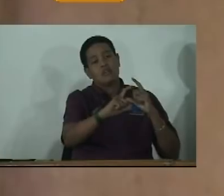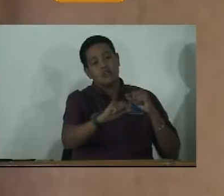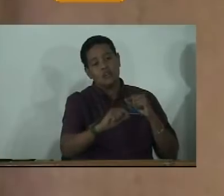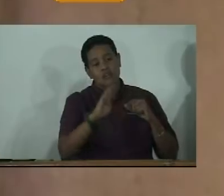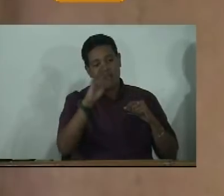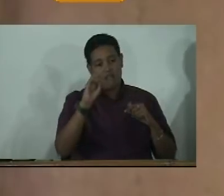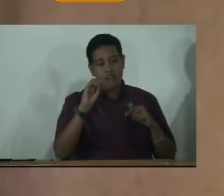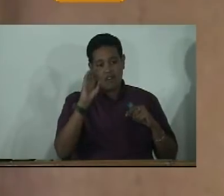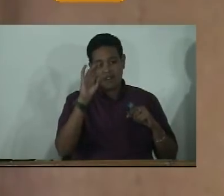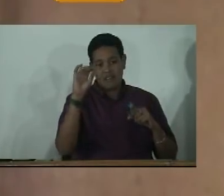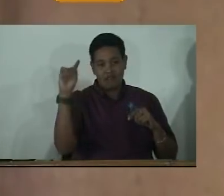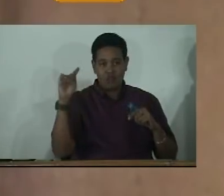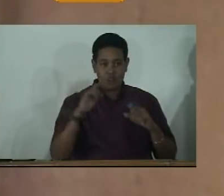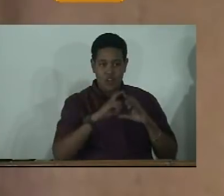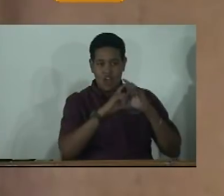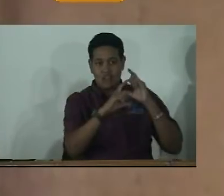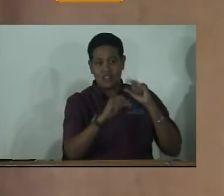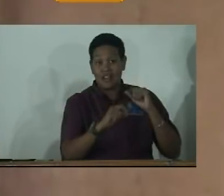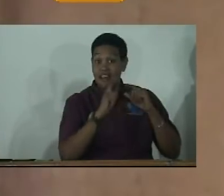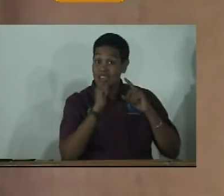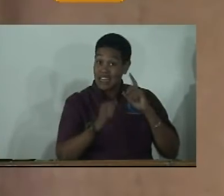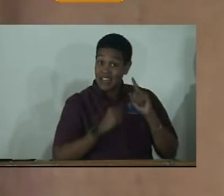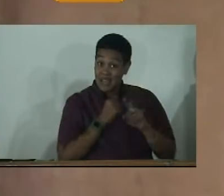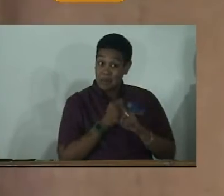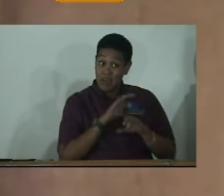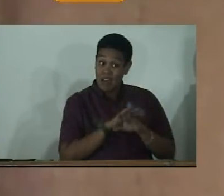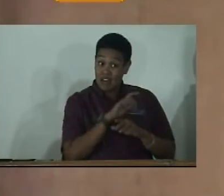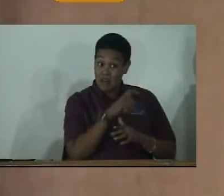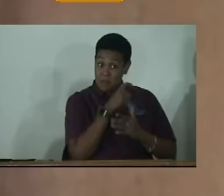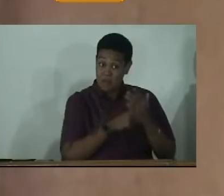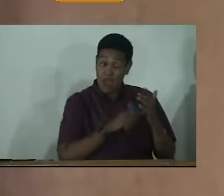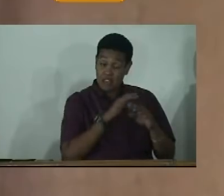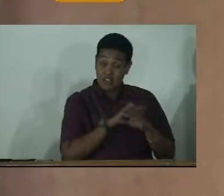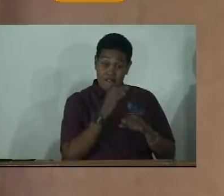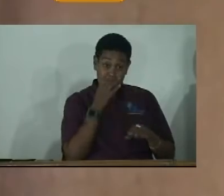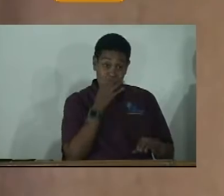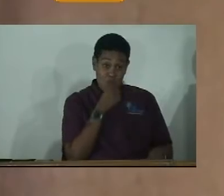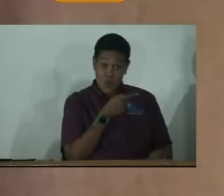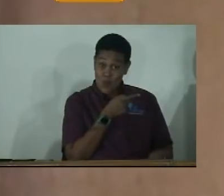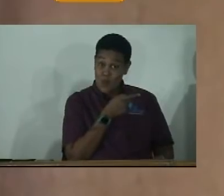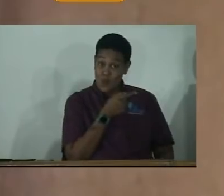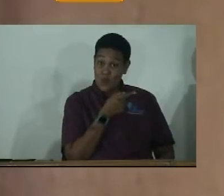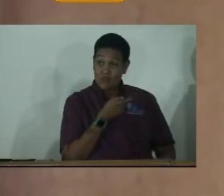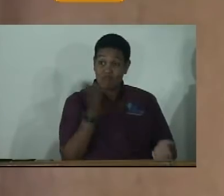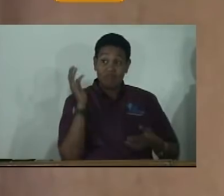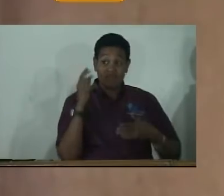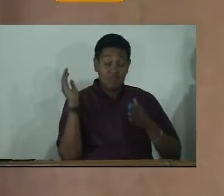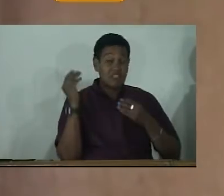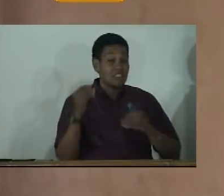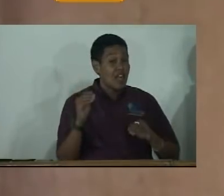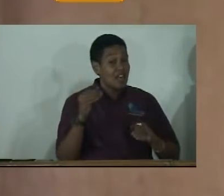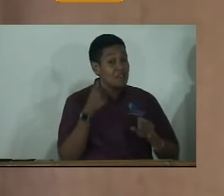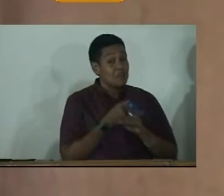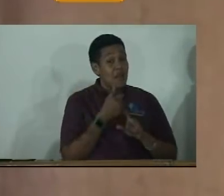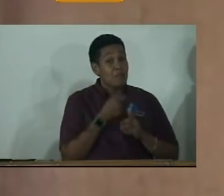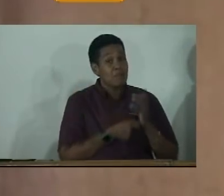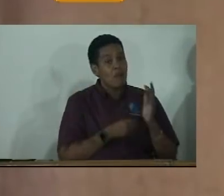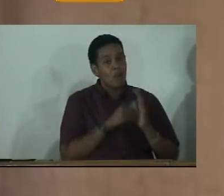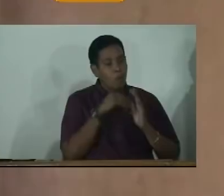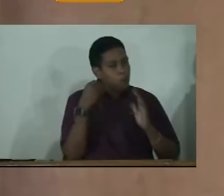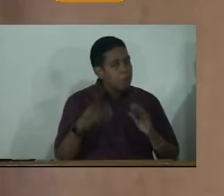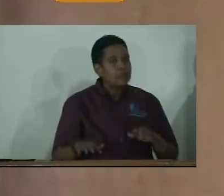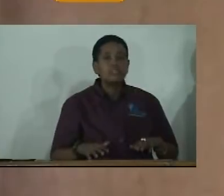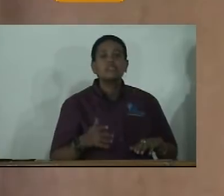container. The impact that has on the prices of agricultural commodities, which